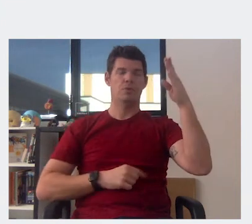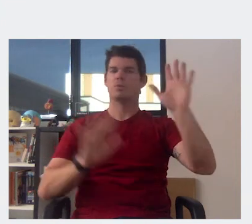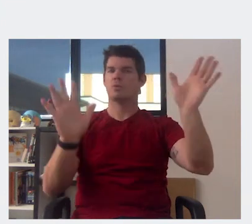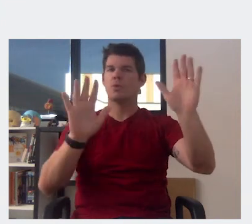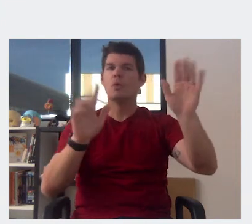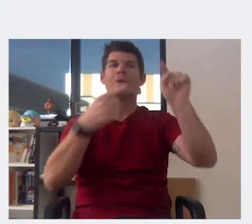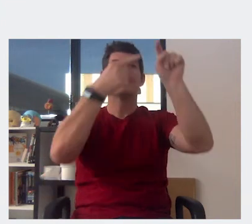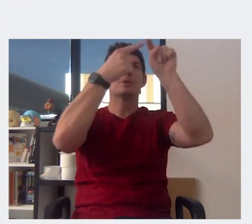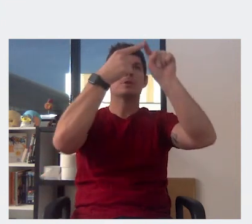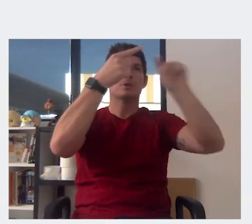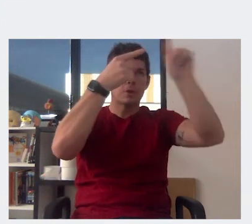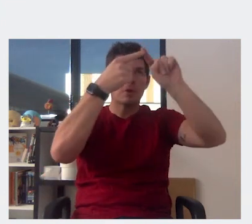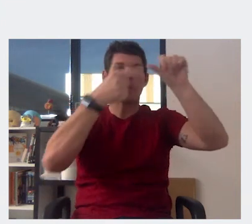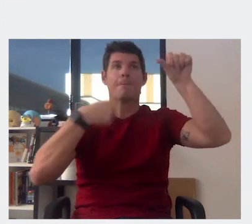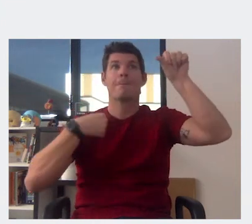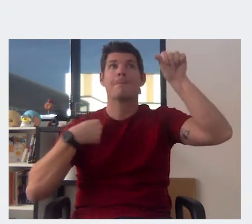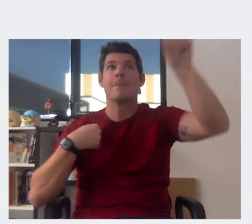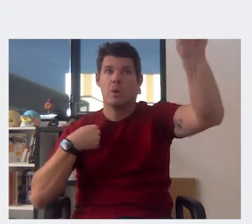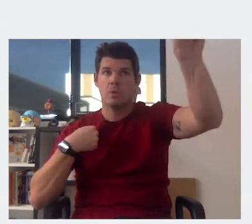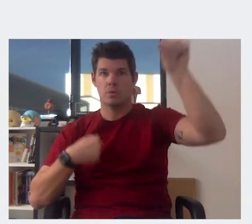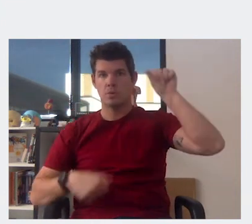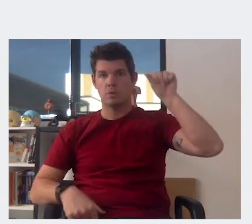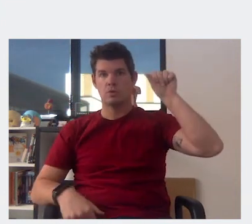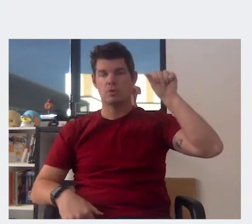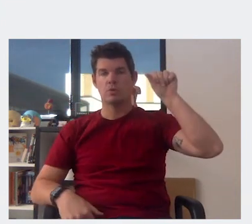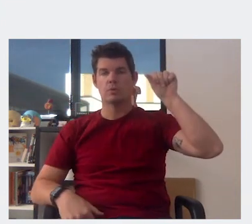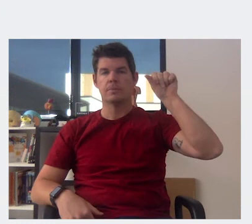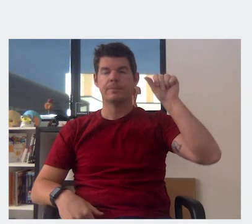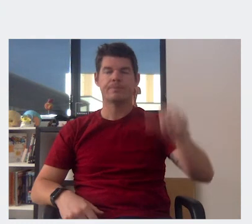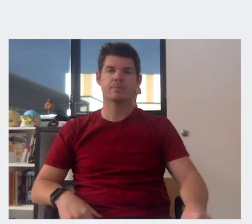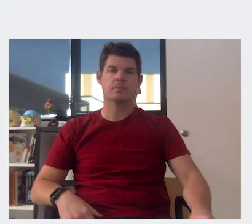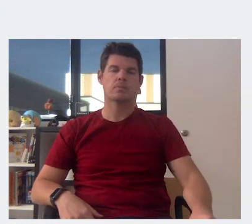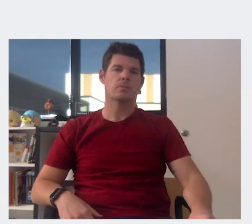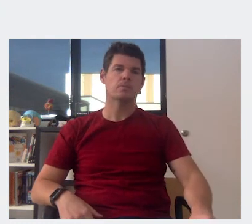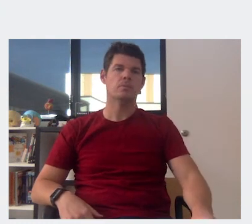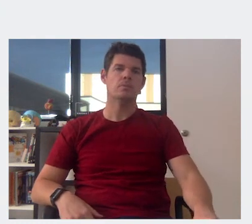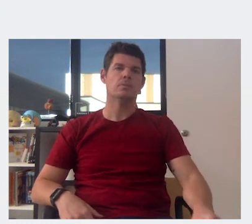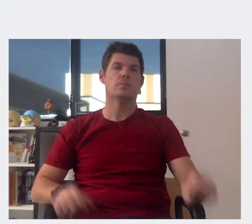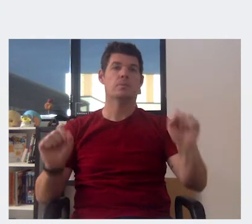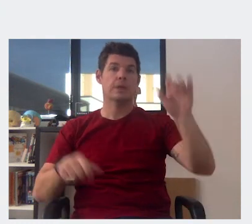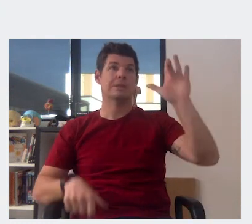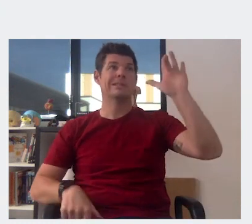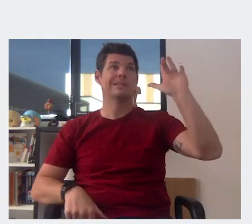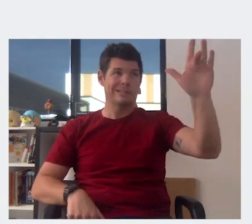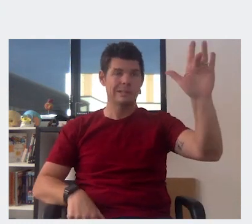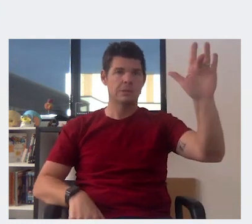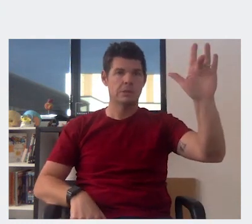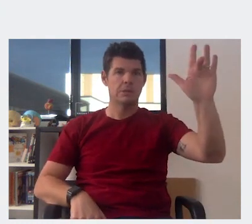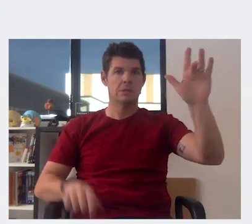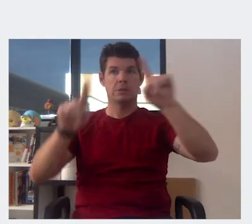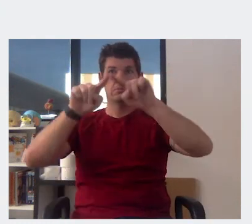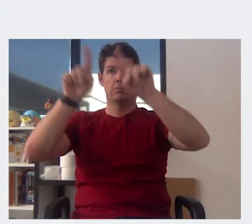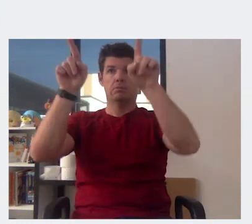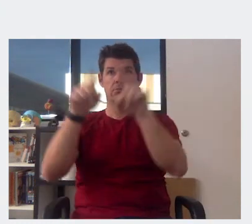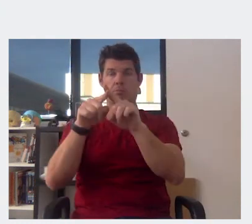circle right up on top. And you'll be able to see when you get your microbit, it's clearly a button. If I press button A, then it just runs through